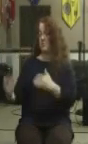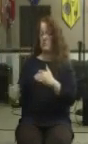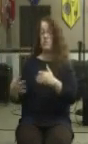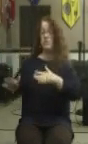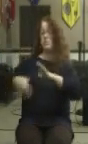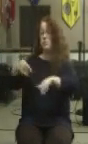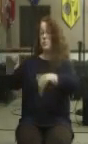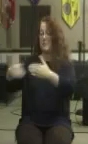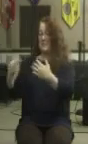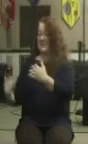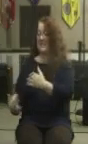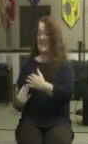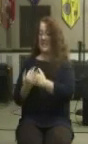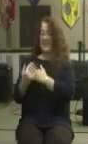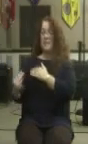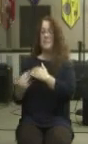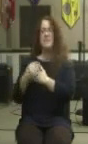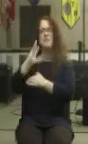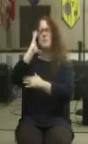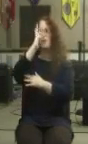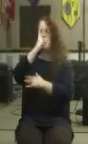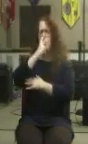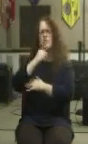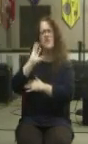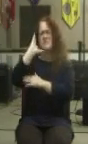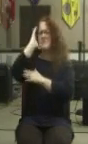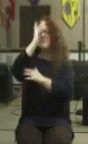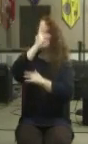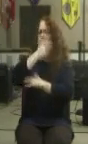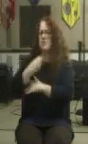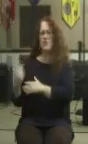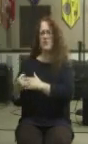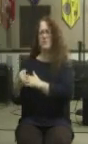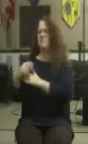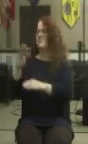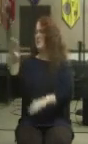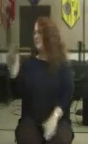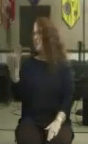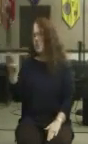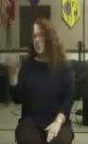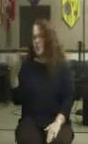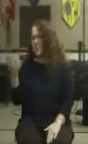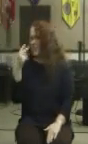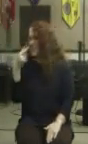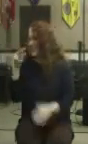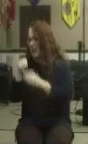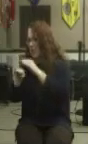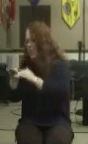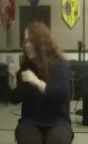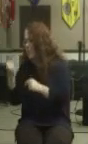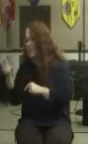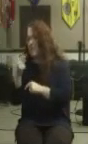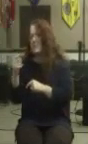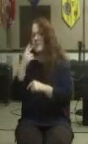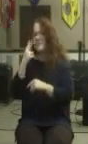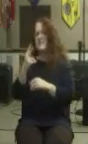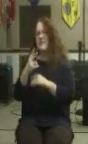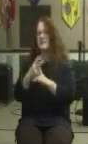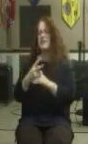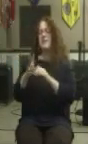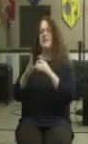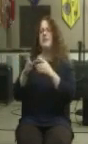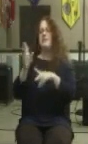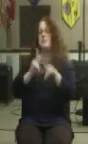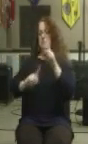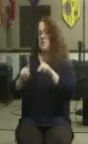No one swims in the beaches of Haiti. Got to a beautiful beach. I mean, it was blue. You can see right through it. You